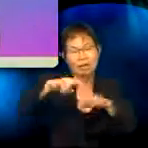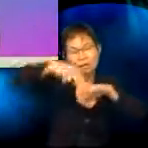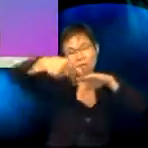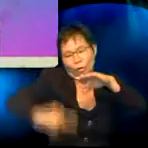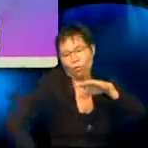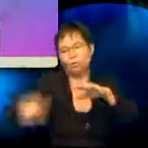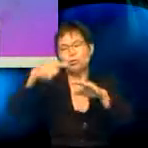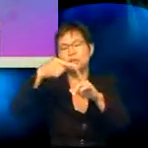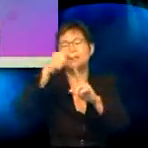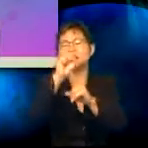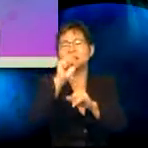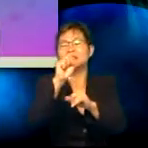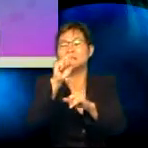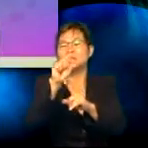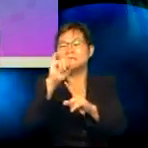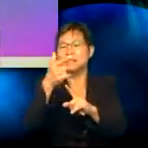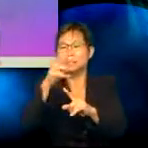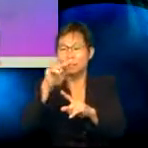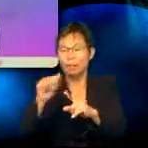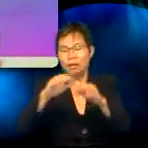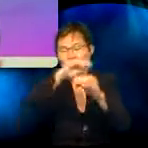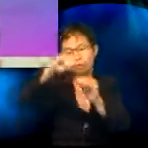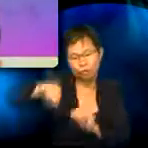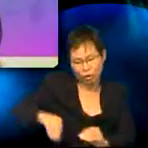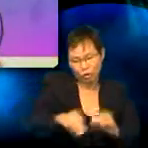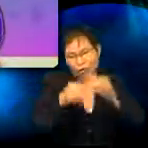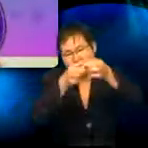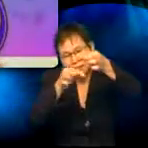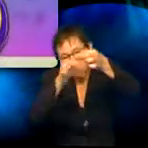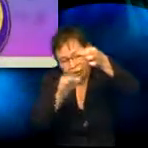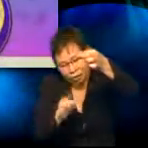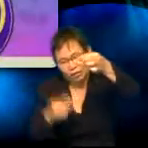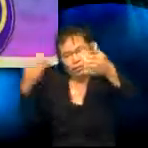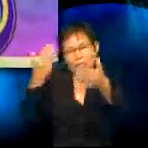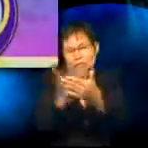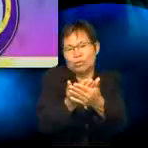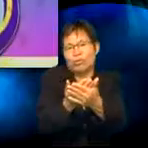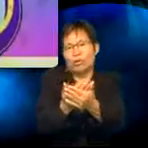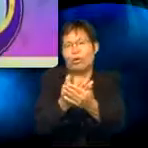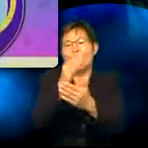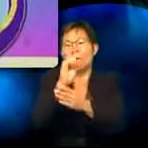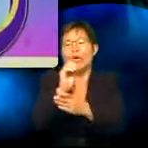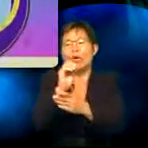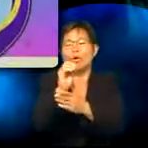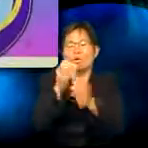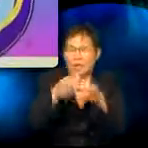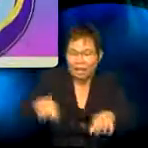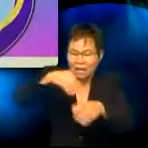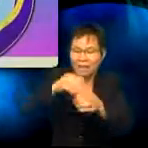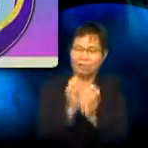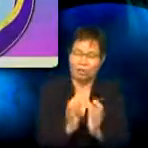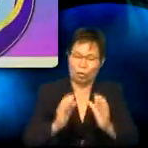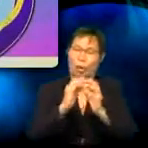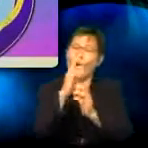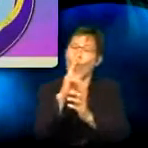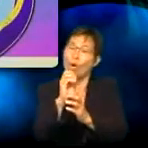the stigma, travels down the style until it reaches the ovules in the ovary. The